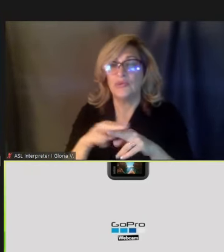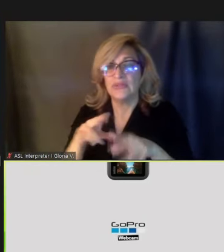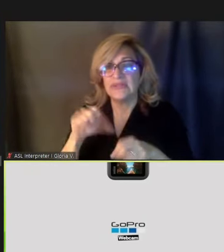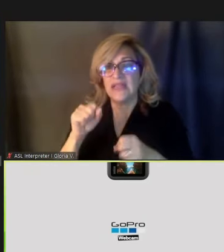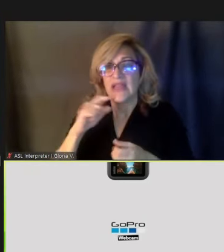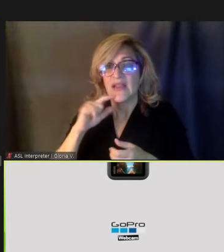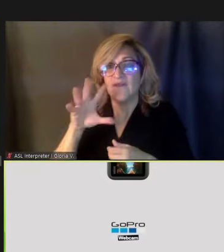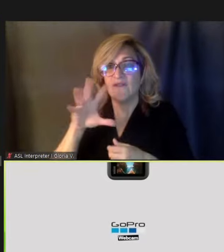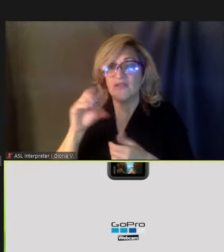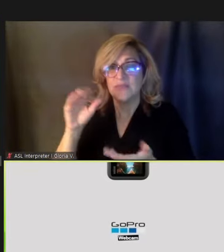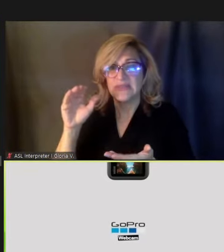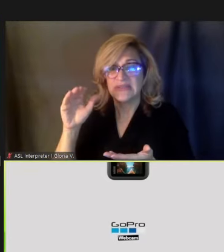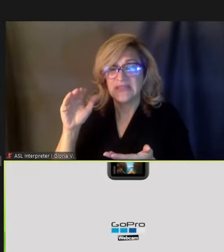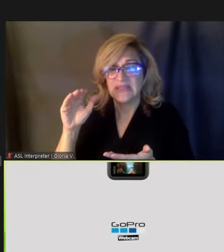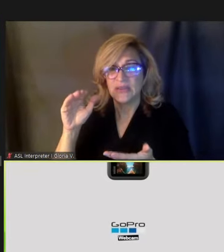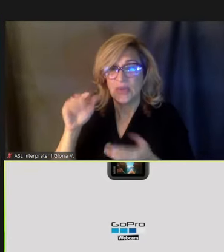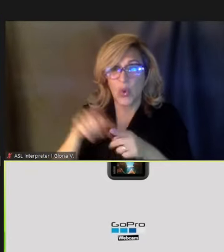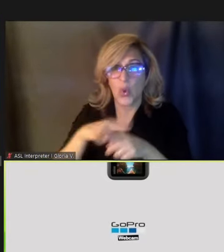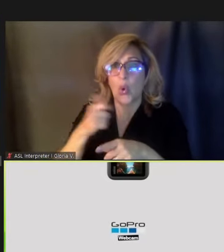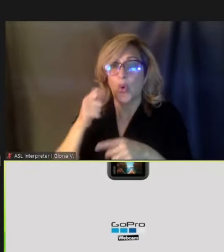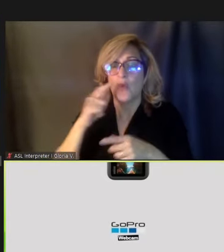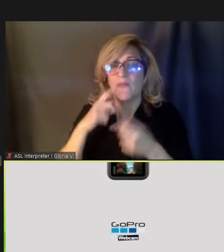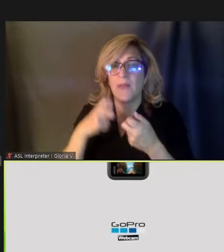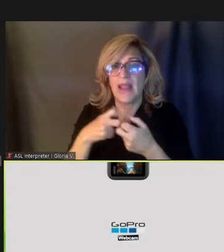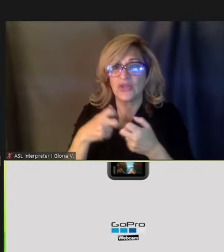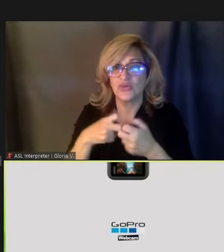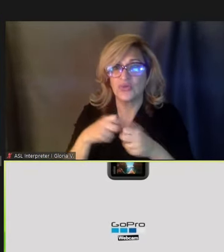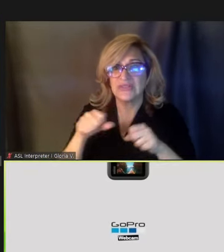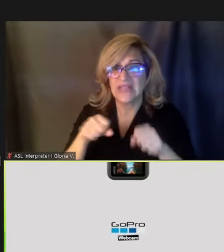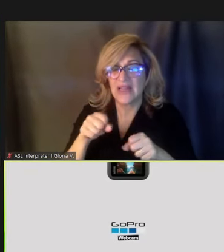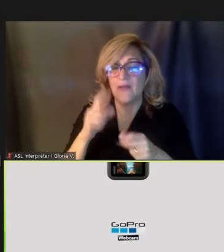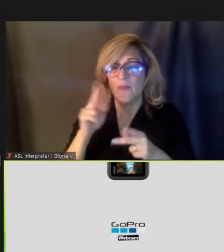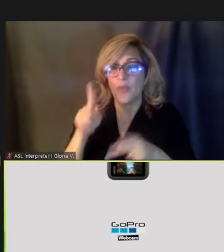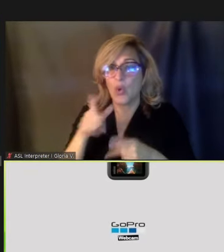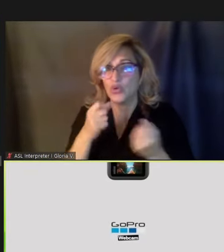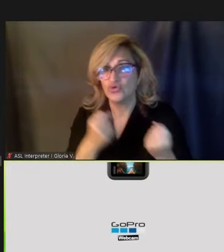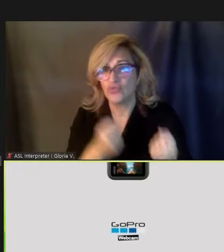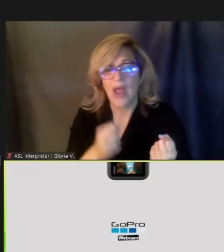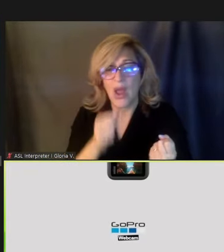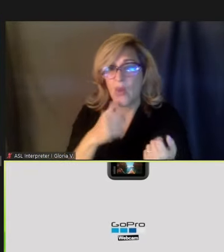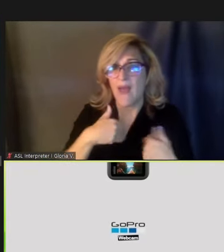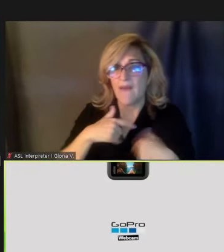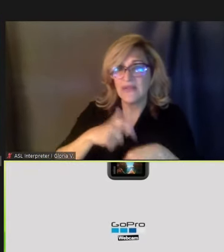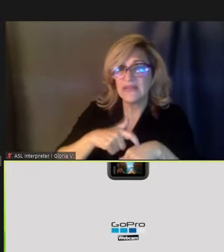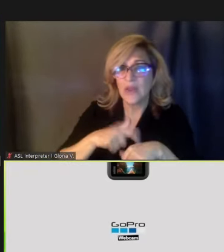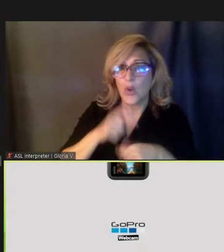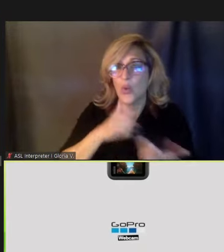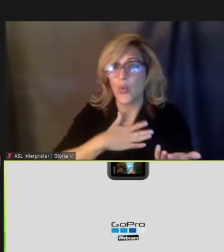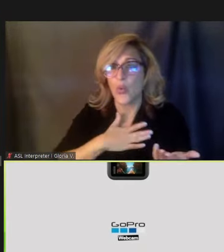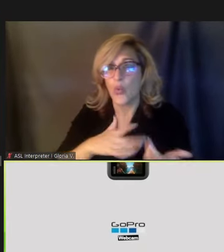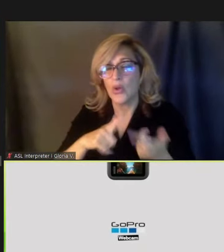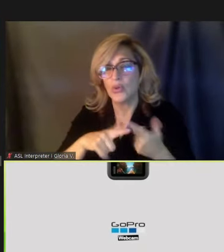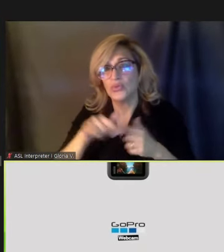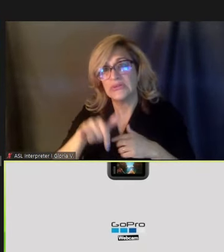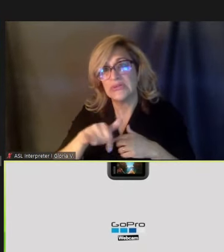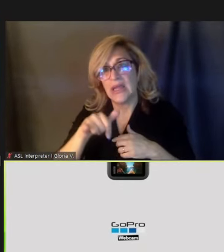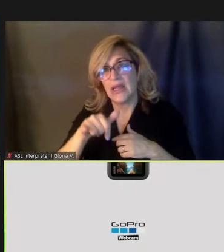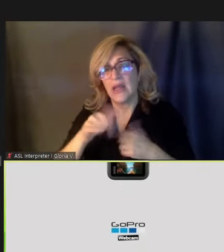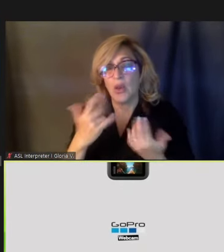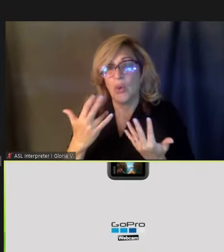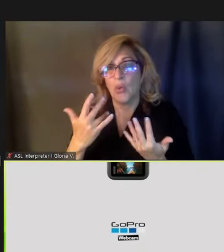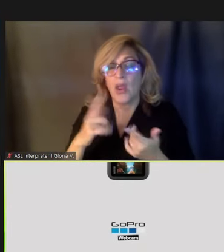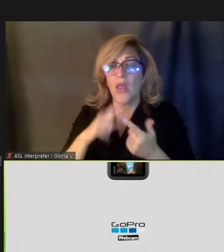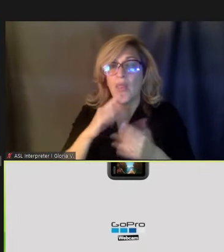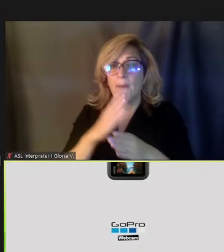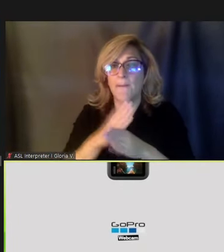longer than electric cycling and more than twice as longer than someone driving me. I don't got the time or willingness to stand idle at colder bus stops and